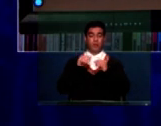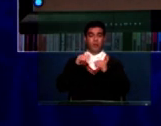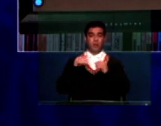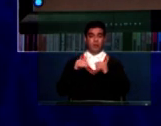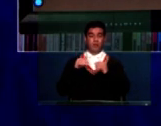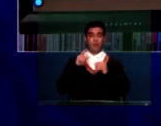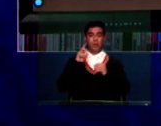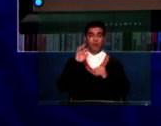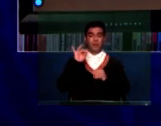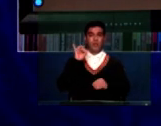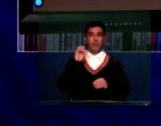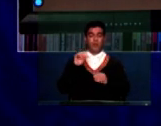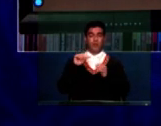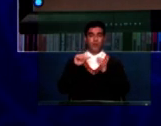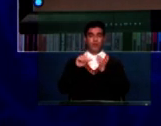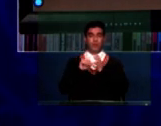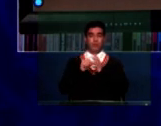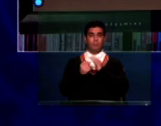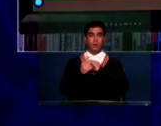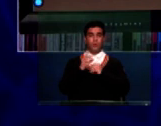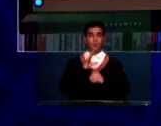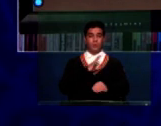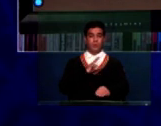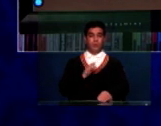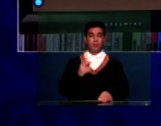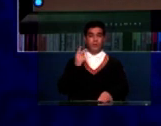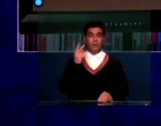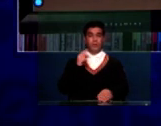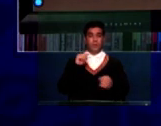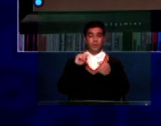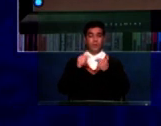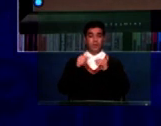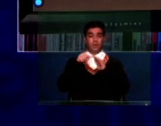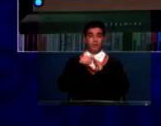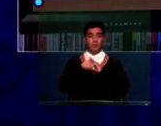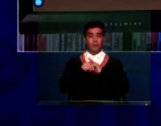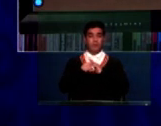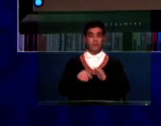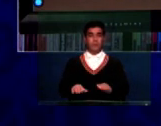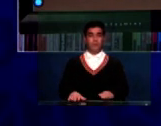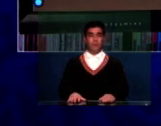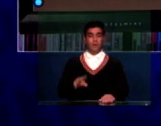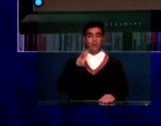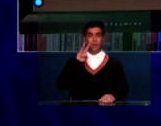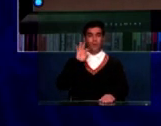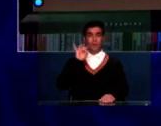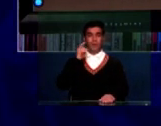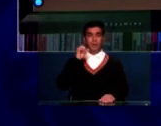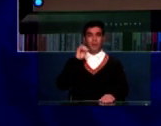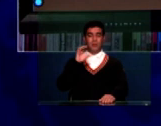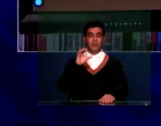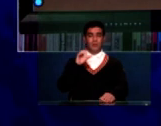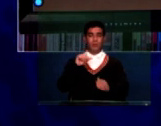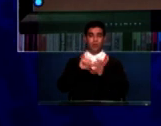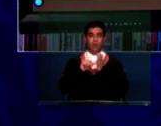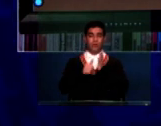va 6ta gidroksid ioni hosil bo'ldi. Ikkinchi reaksiyamizda marganis qo'sh oksidiga